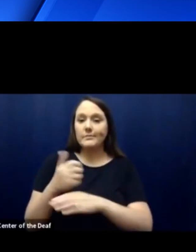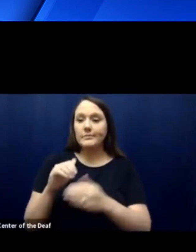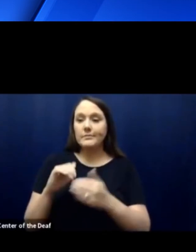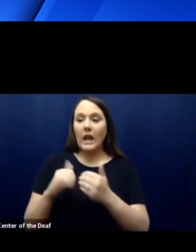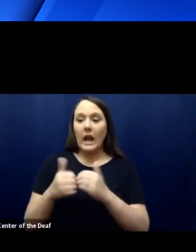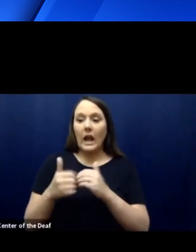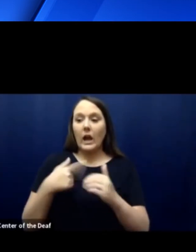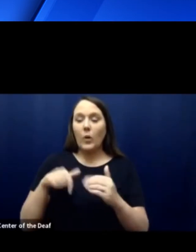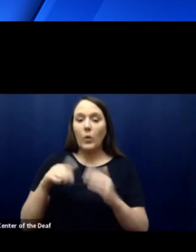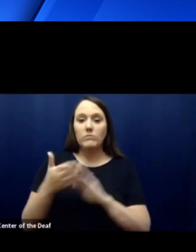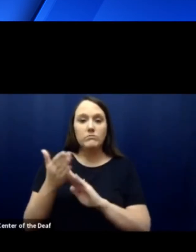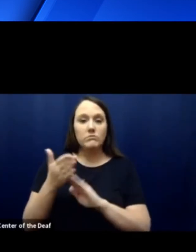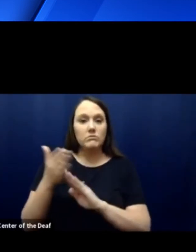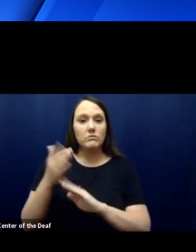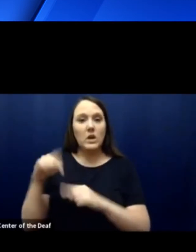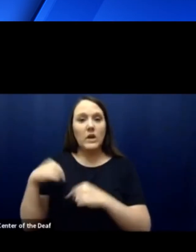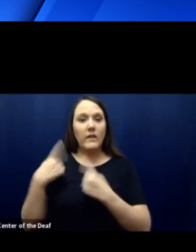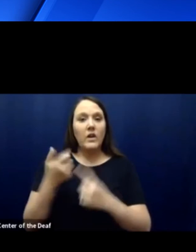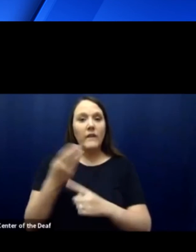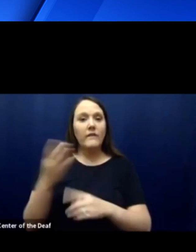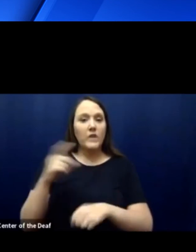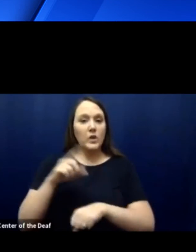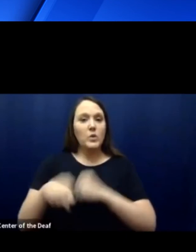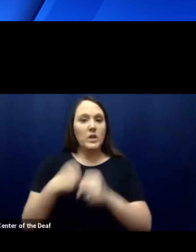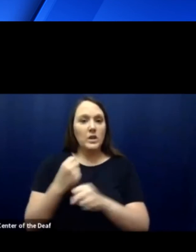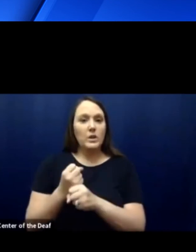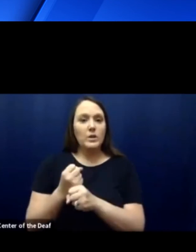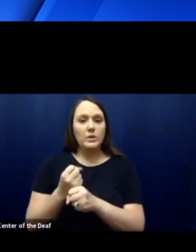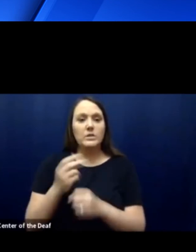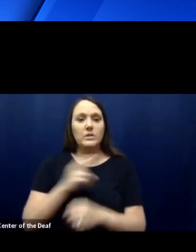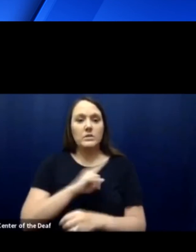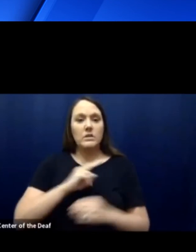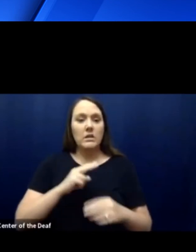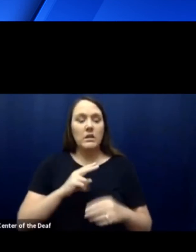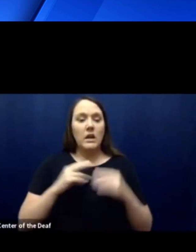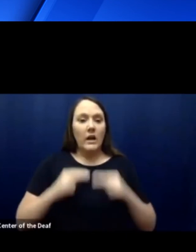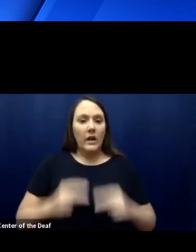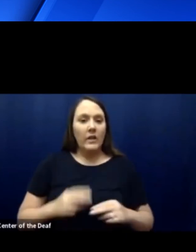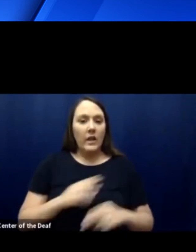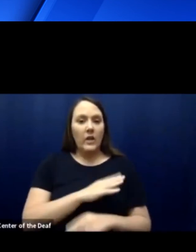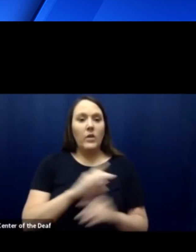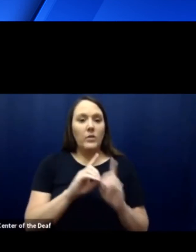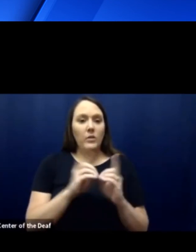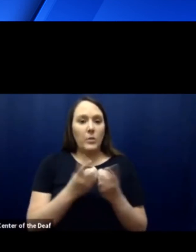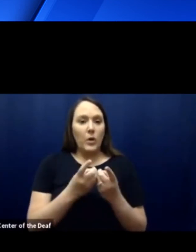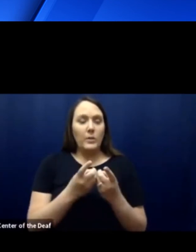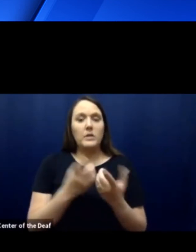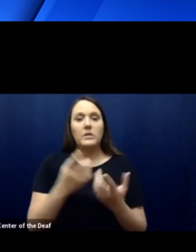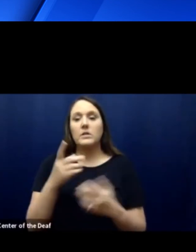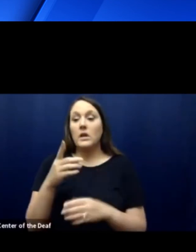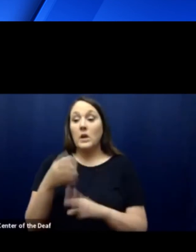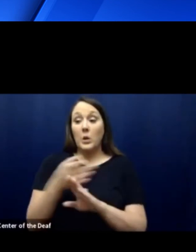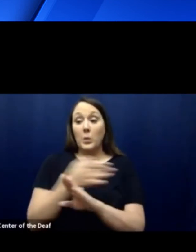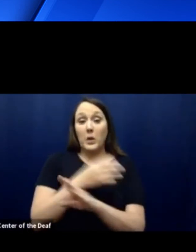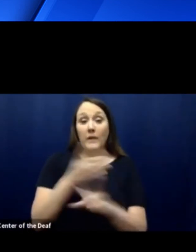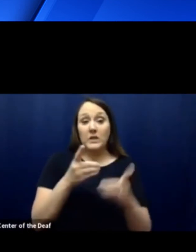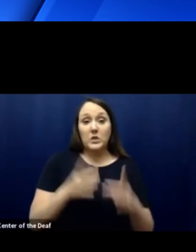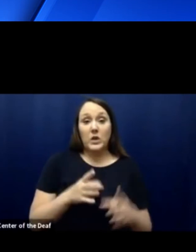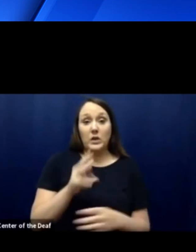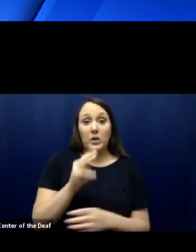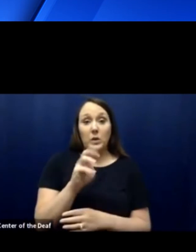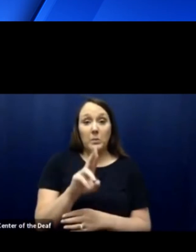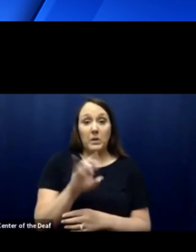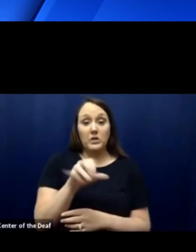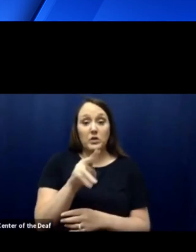way of operating for several years here at the health department. The previous director, Mr. Jones, considered